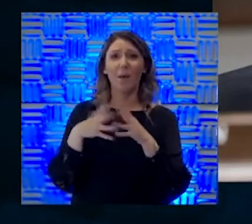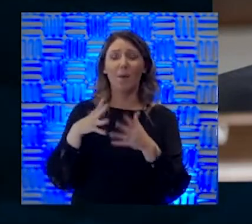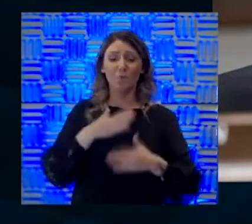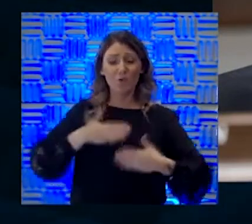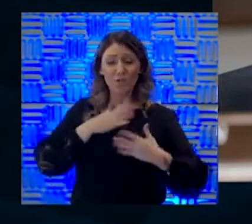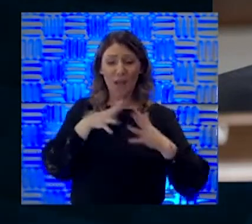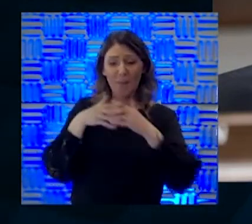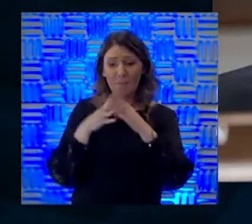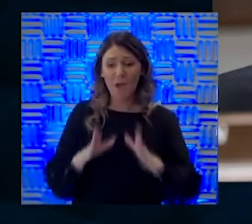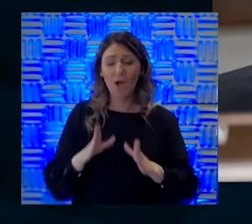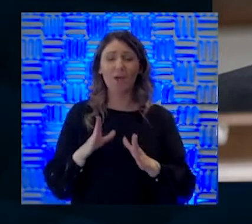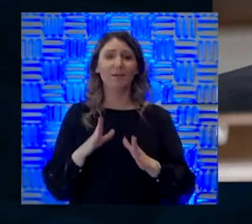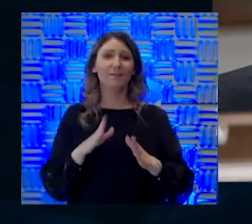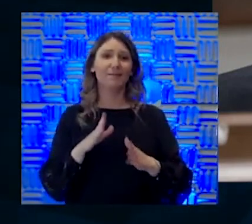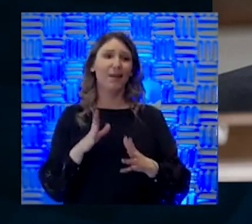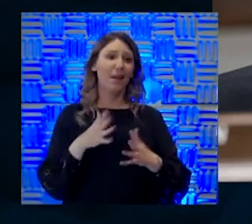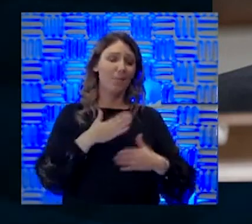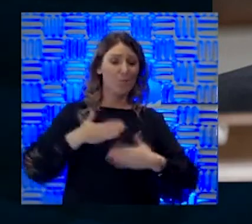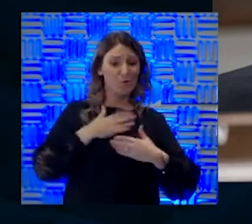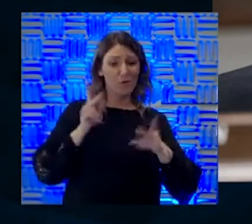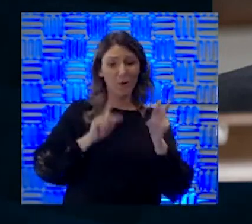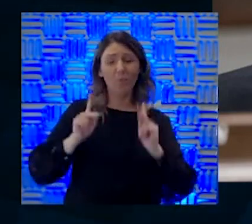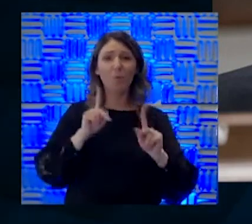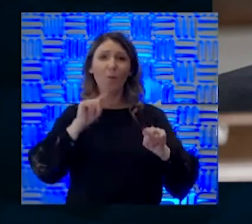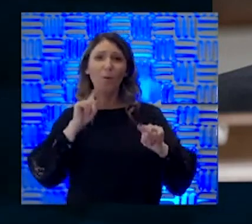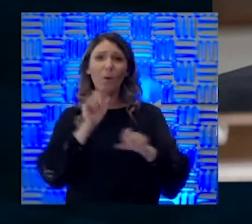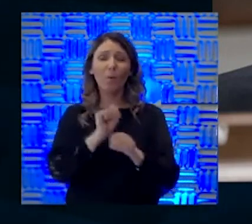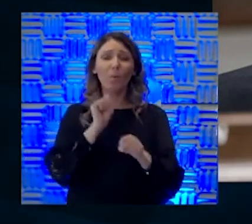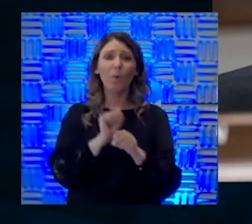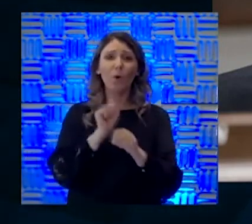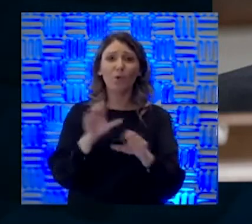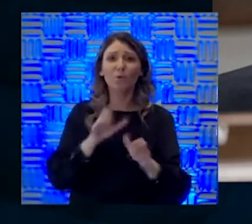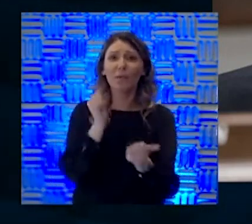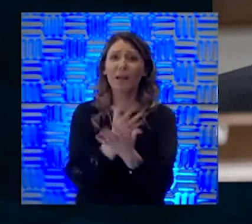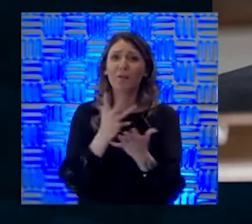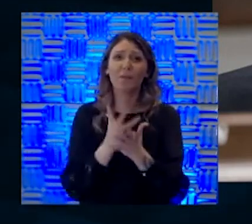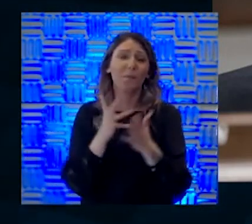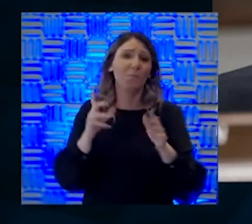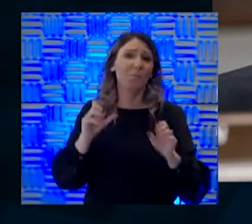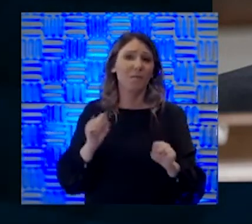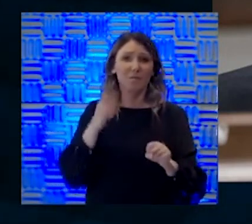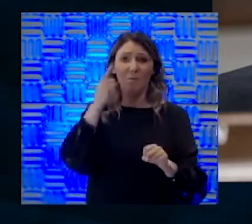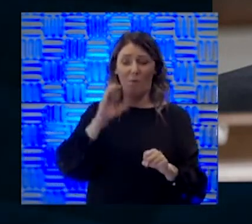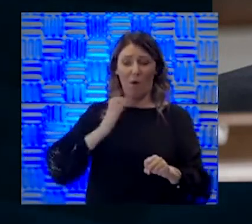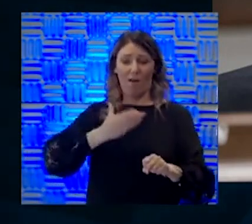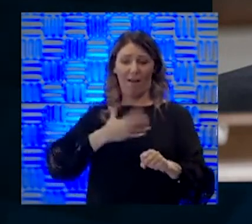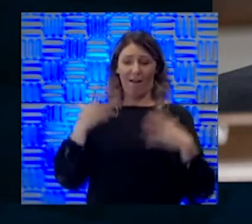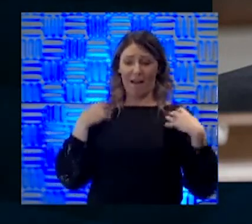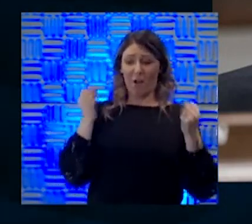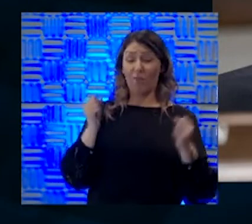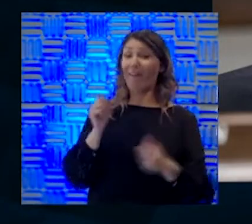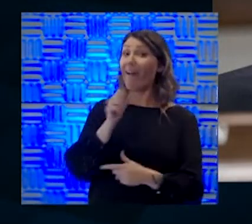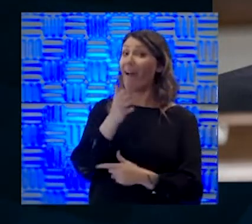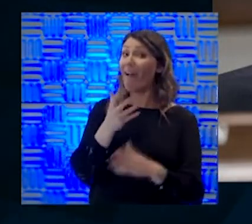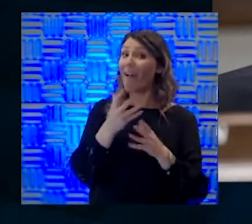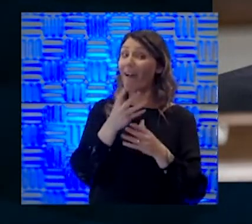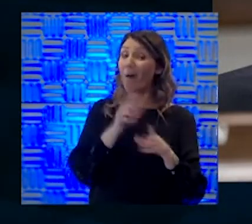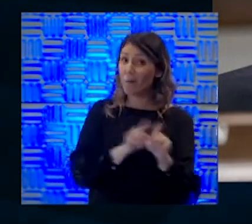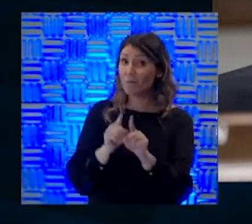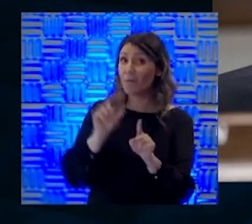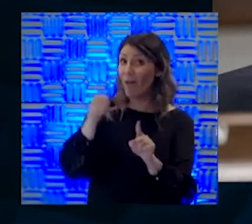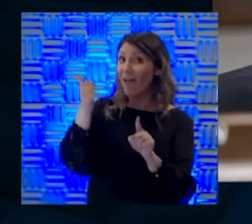are coming to work to make certain that we do everything we can for our health, for other people's health. And I'll